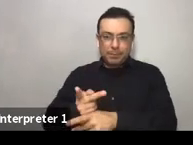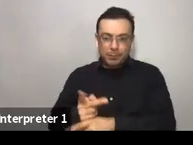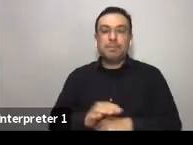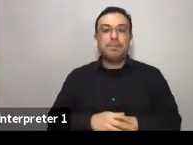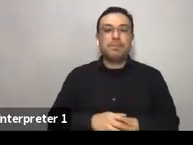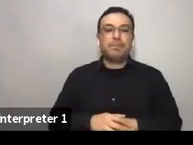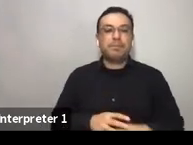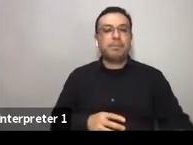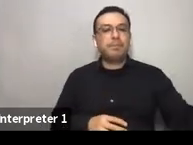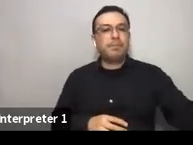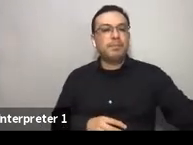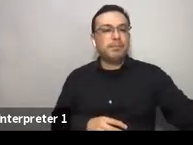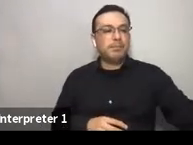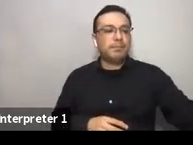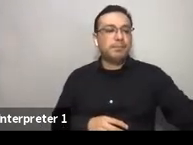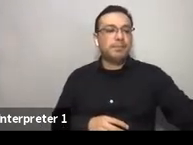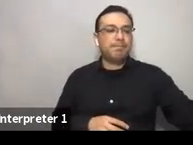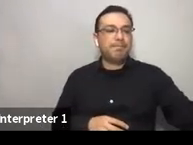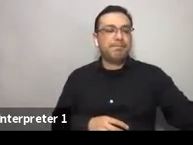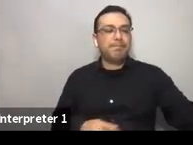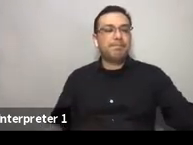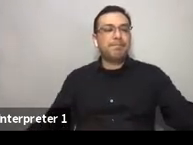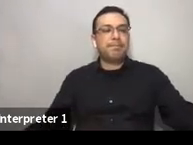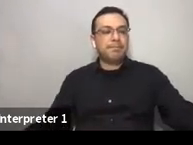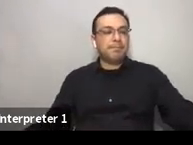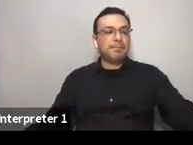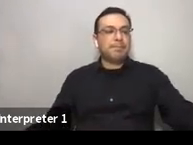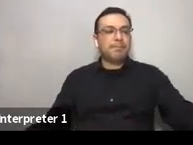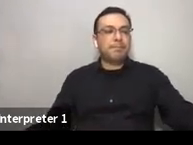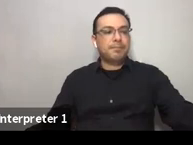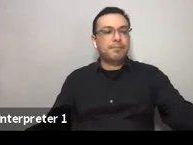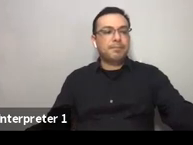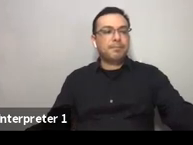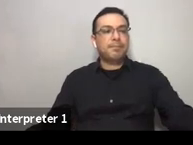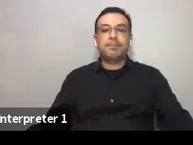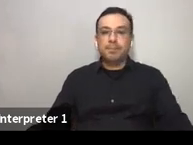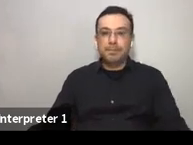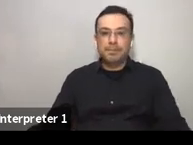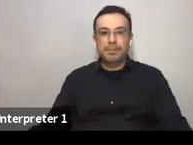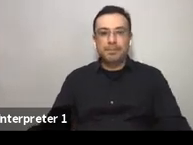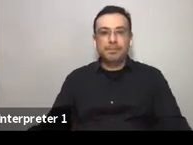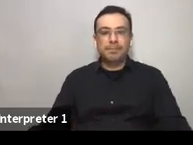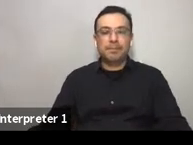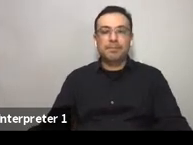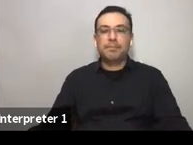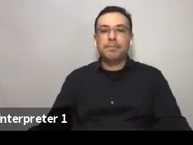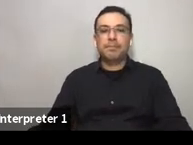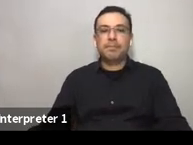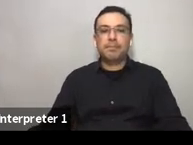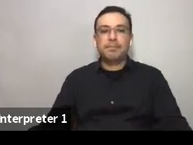Okay, we're going to talk now about the specifics of informed consent.